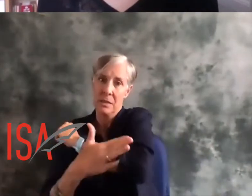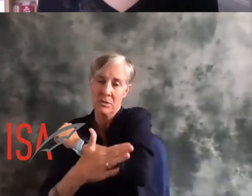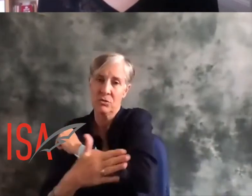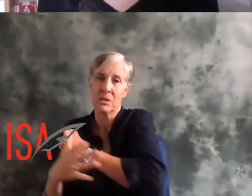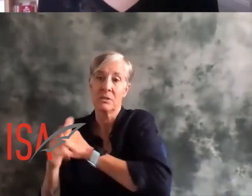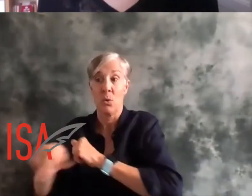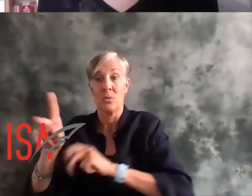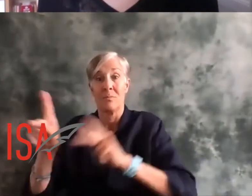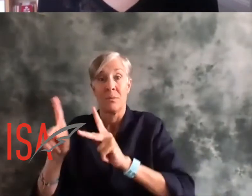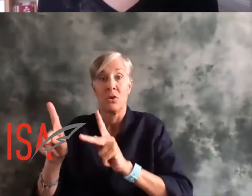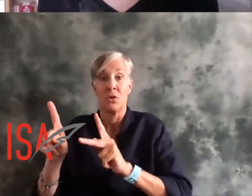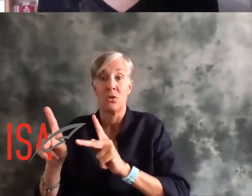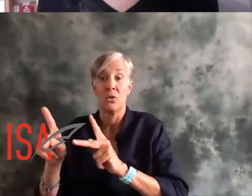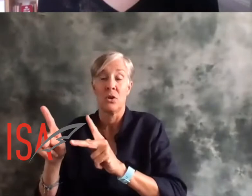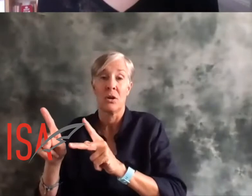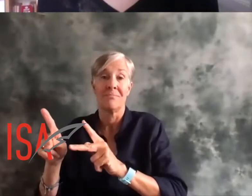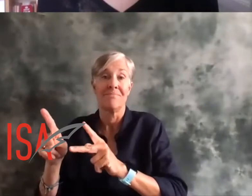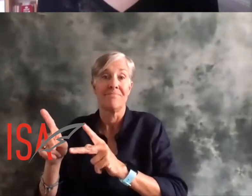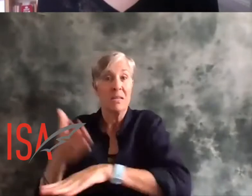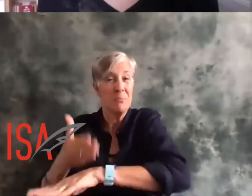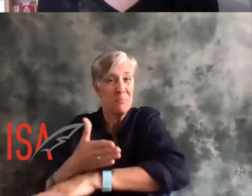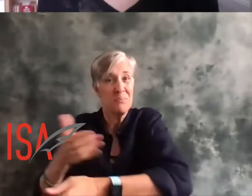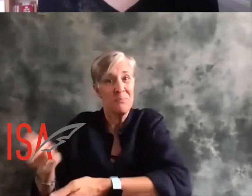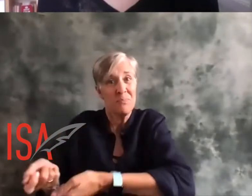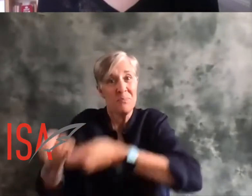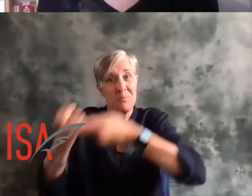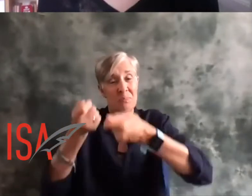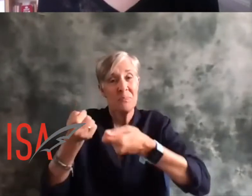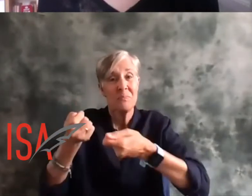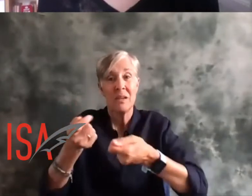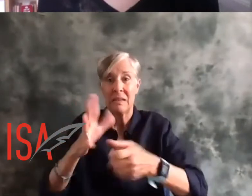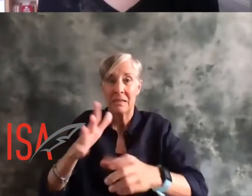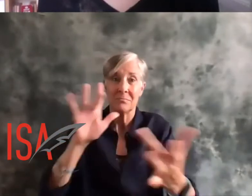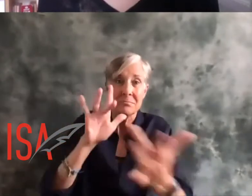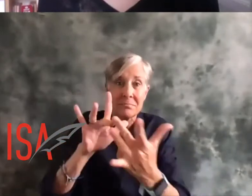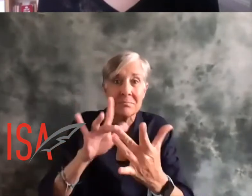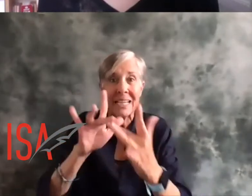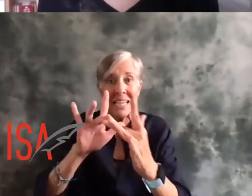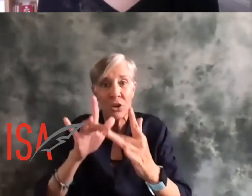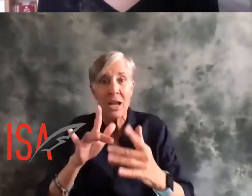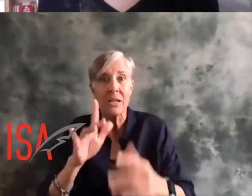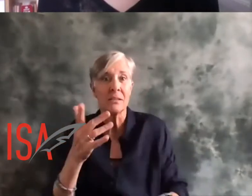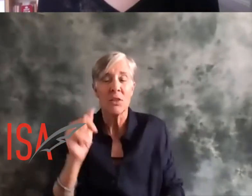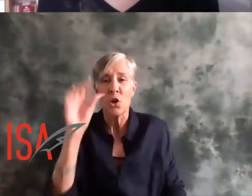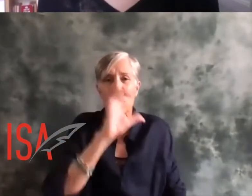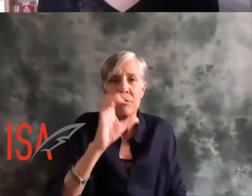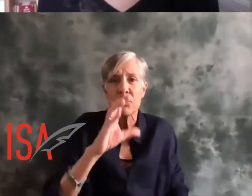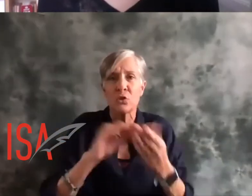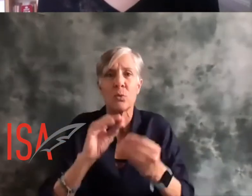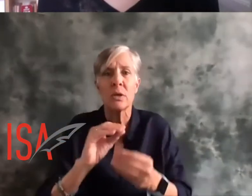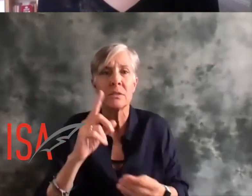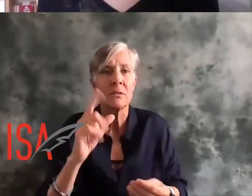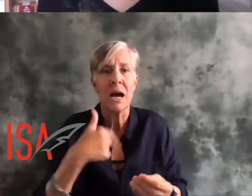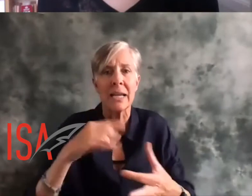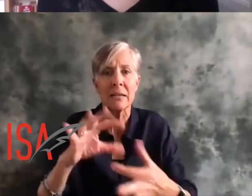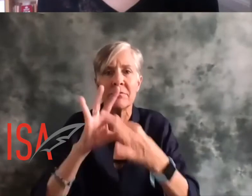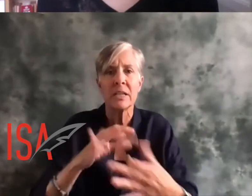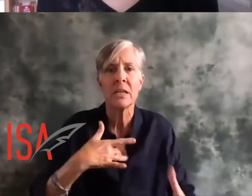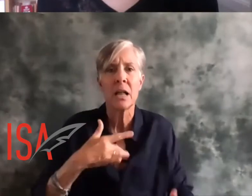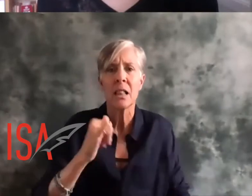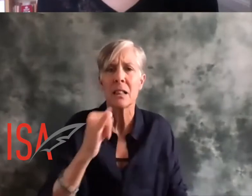these countries are coming up and they're having access to content, they're looking for, you know, stories that they can relate to as well.